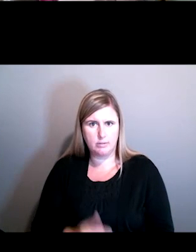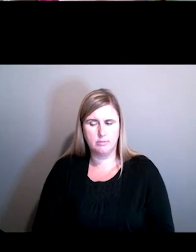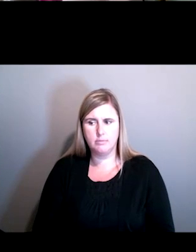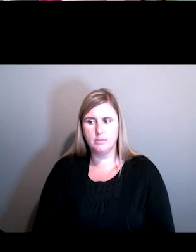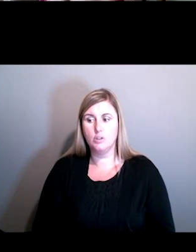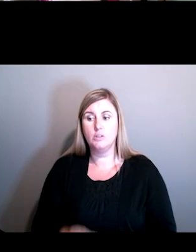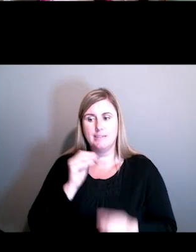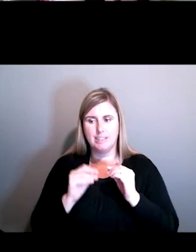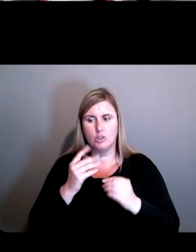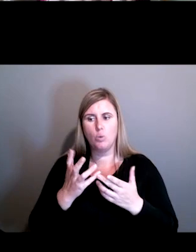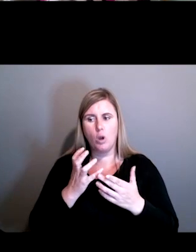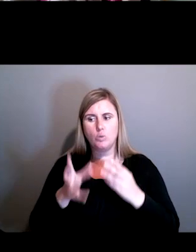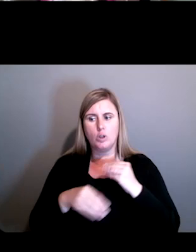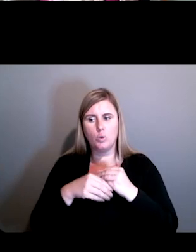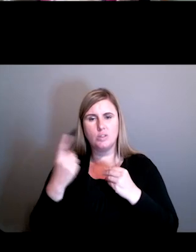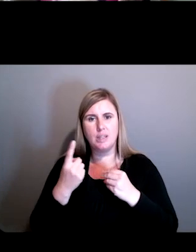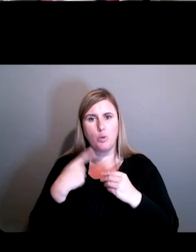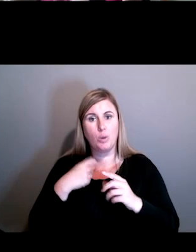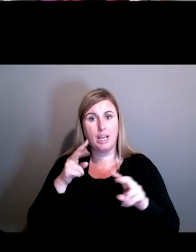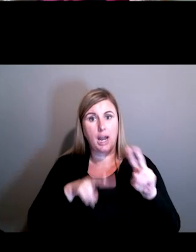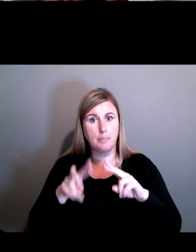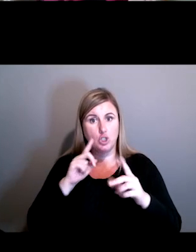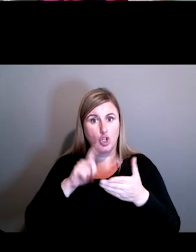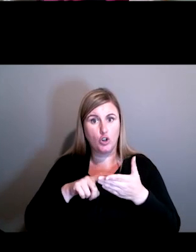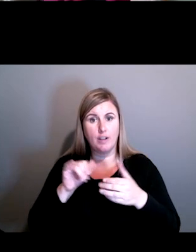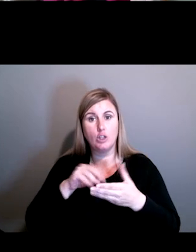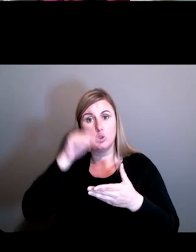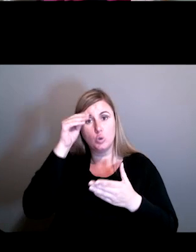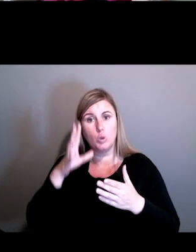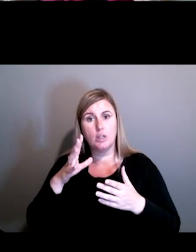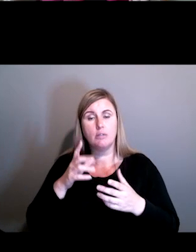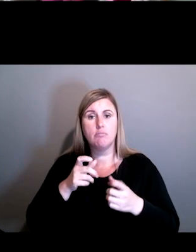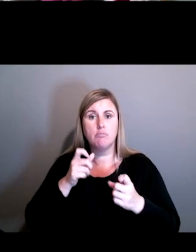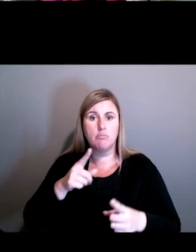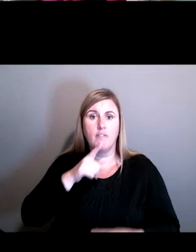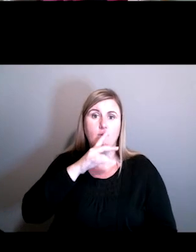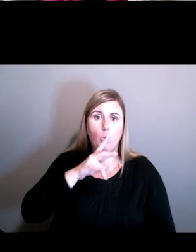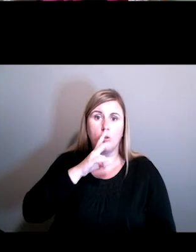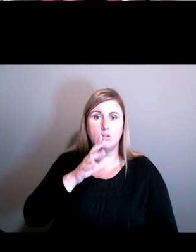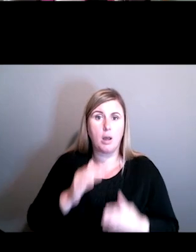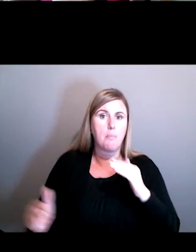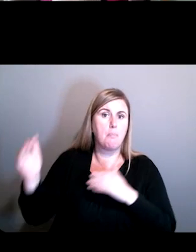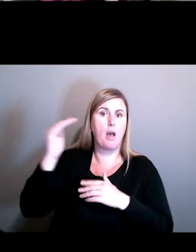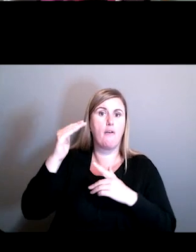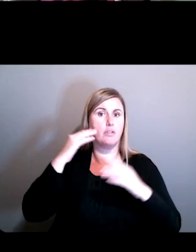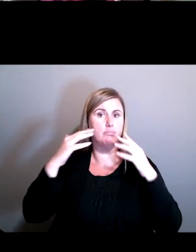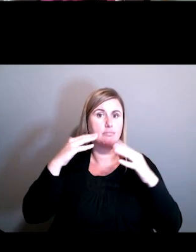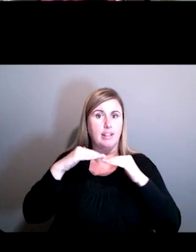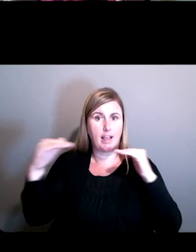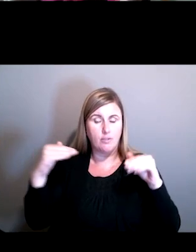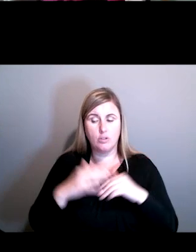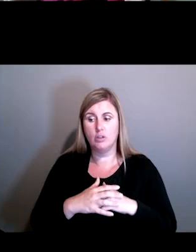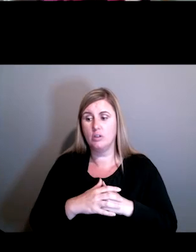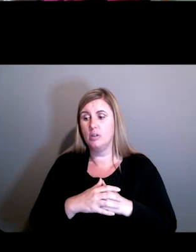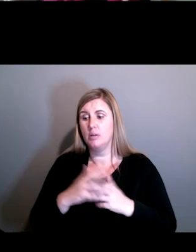want to include something we can observe, such as the student emits vocalizations above speaking level. Vocalizations may be paired with tears